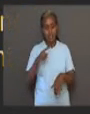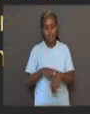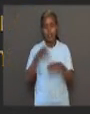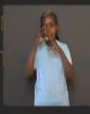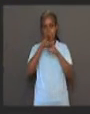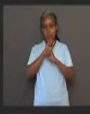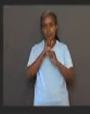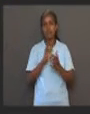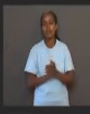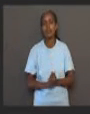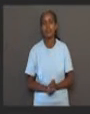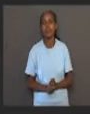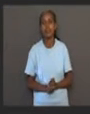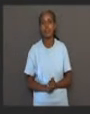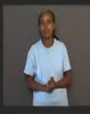Time's up.